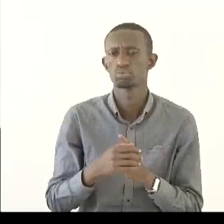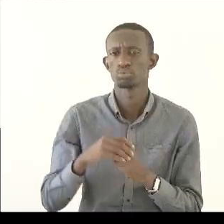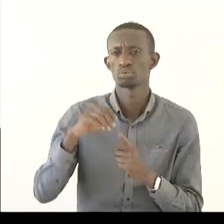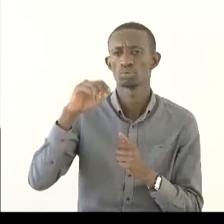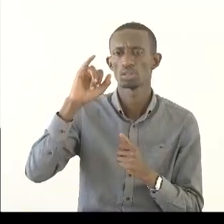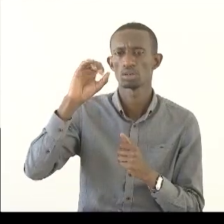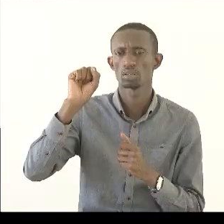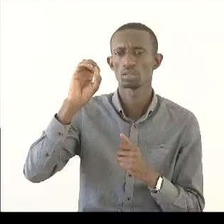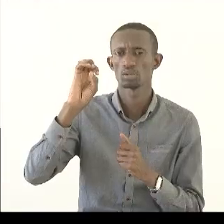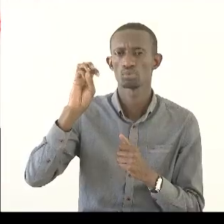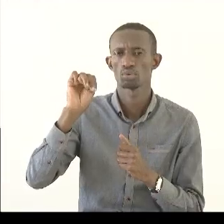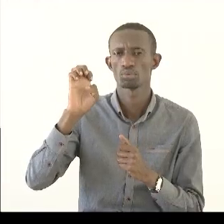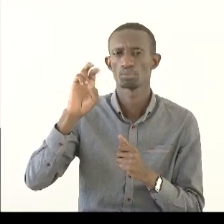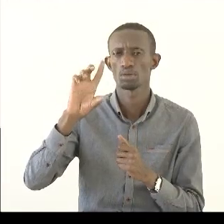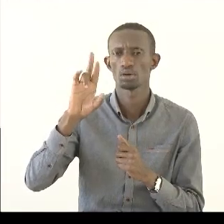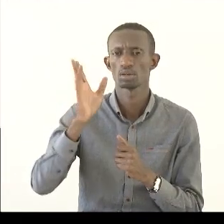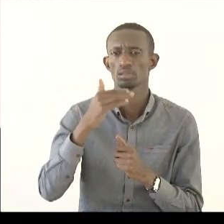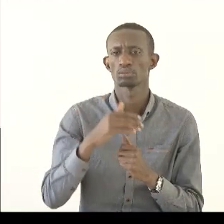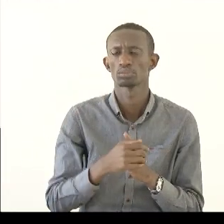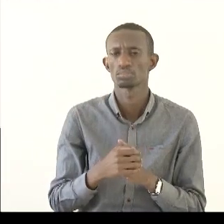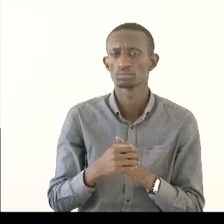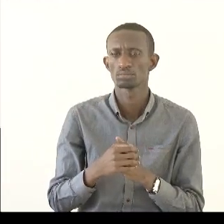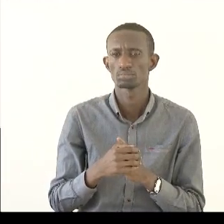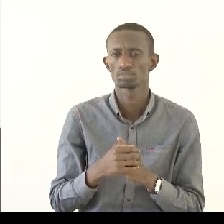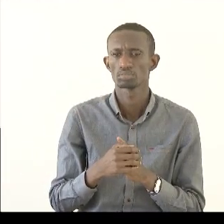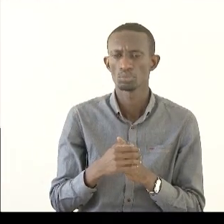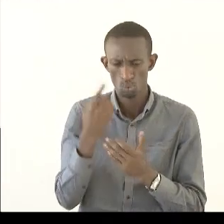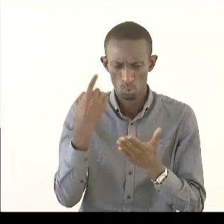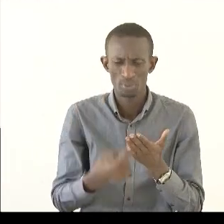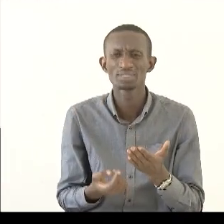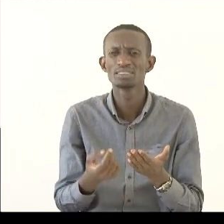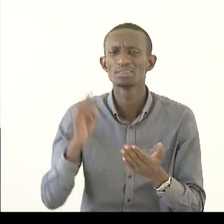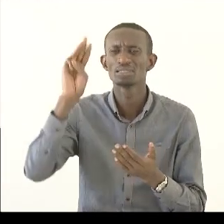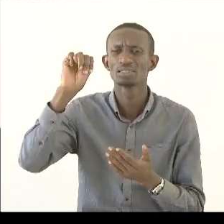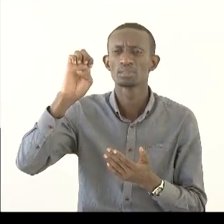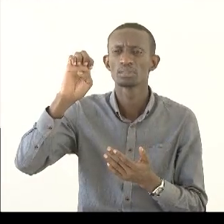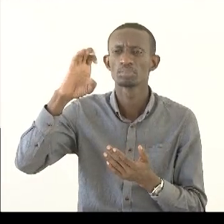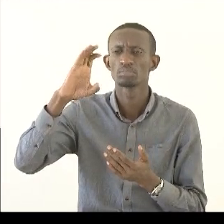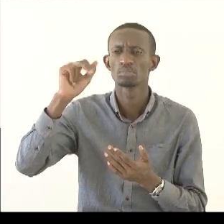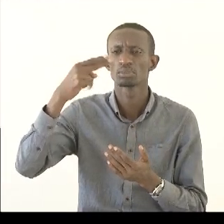molecules. What is the name of the mechanism involved in step 1? Step 1.